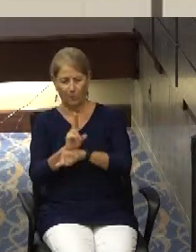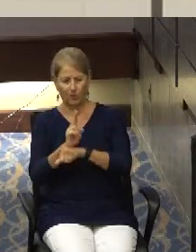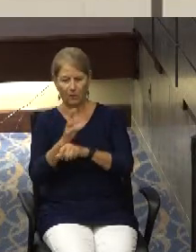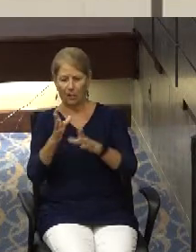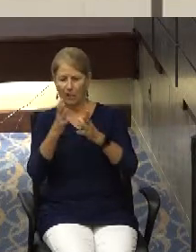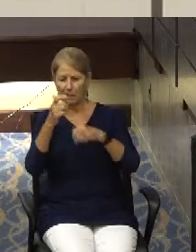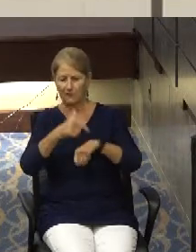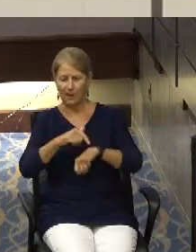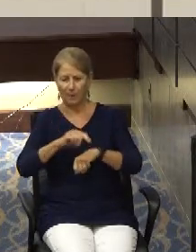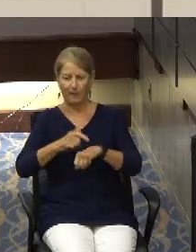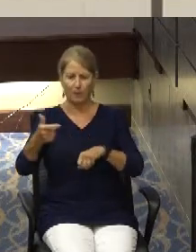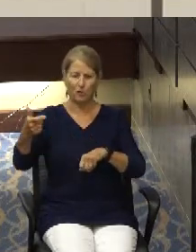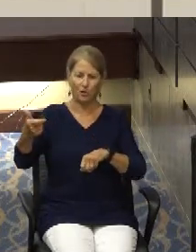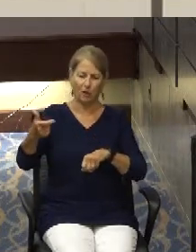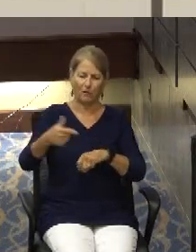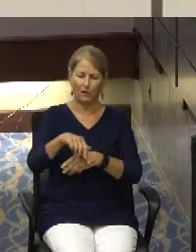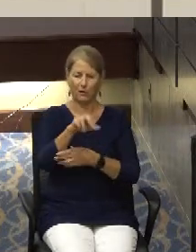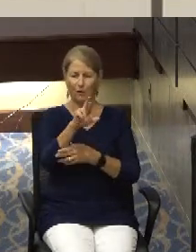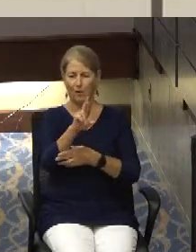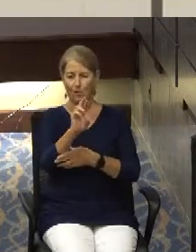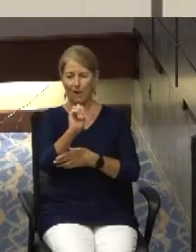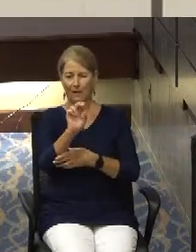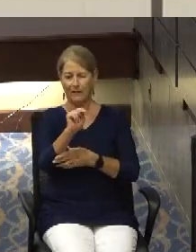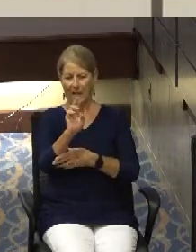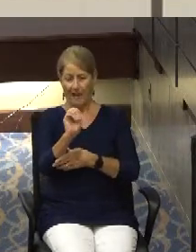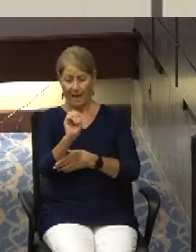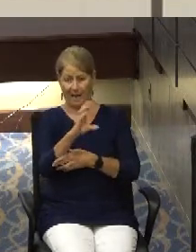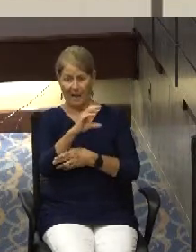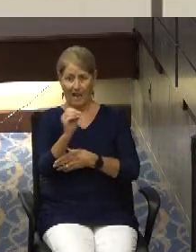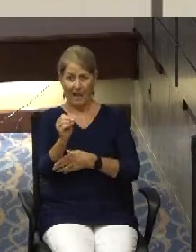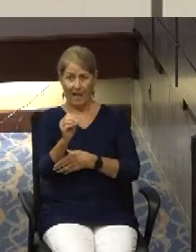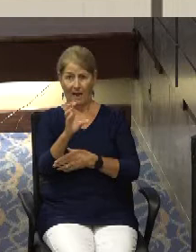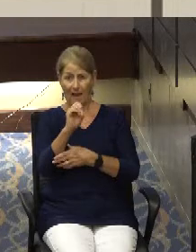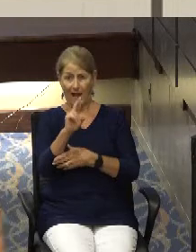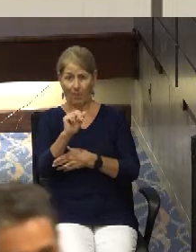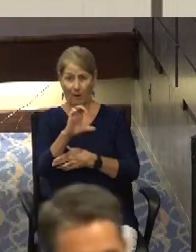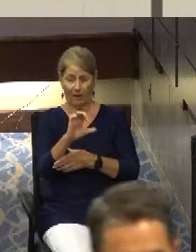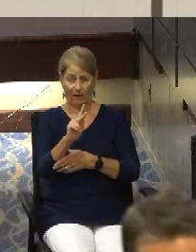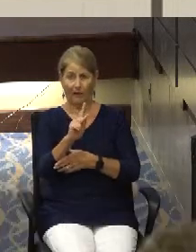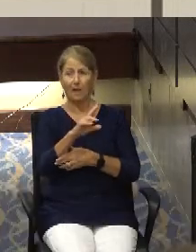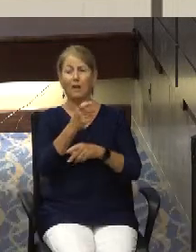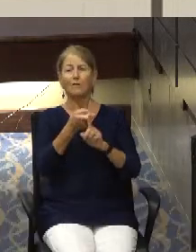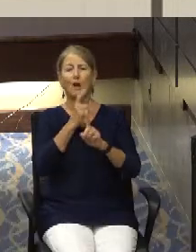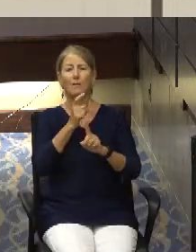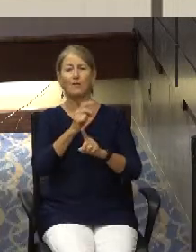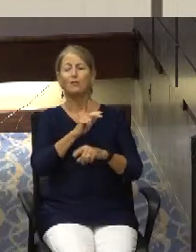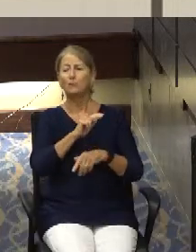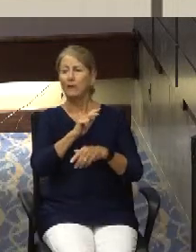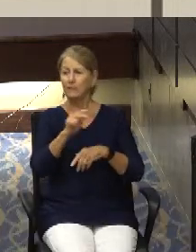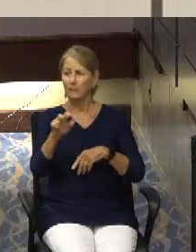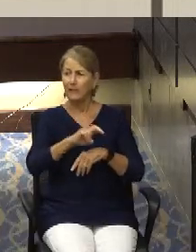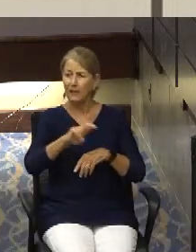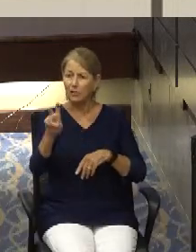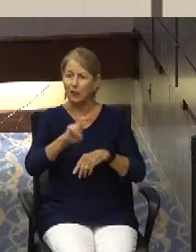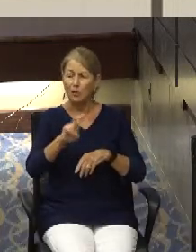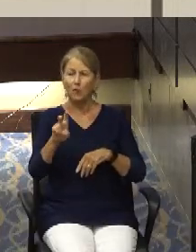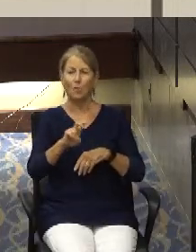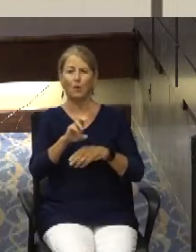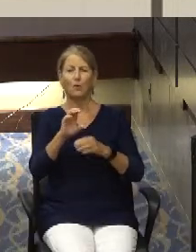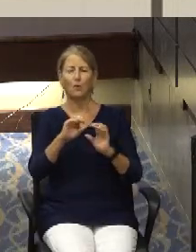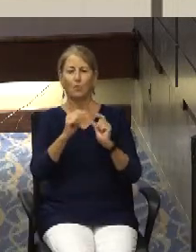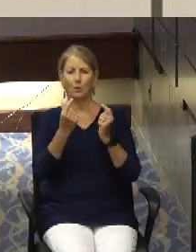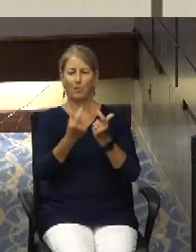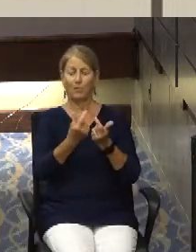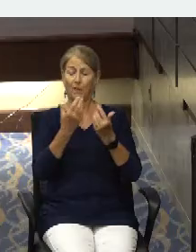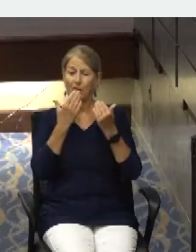turn it over to Renee as well as Ed from Alliance Transportation Group, and we're going to move forward with the presentation.